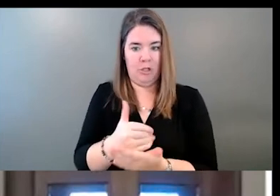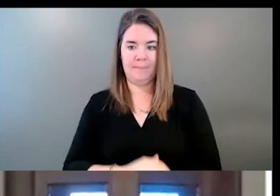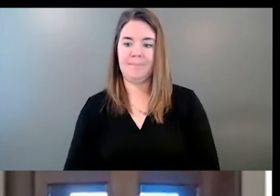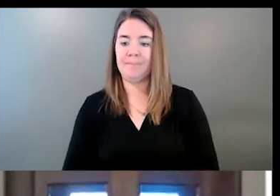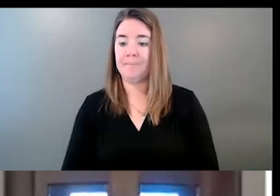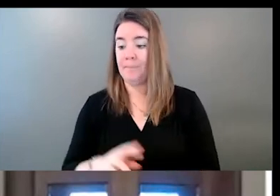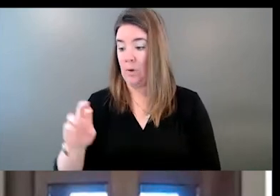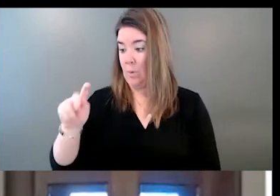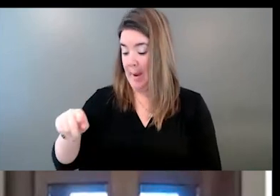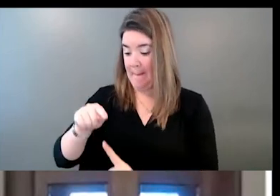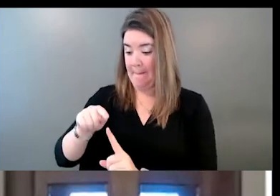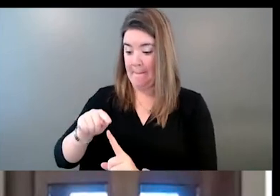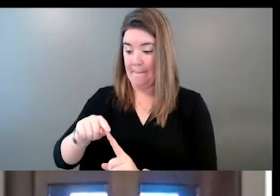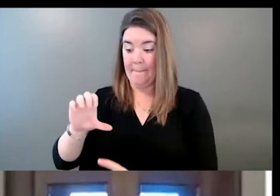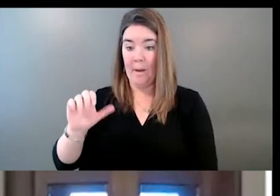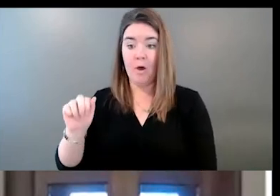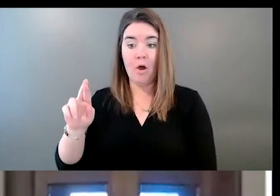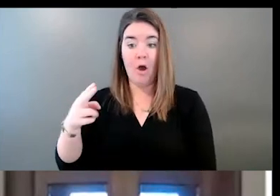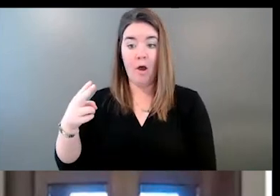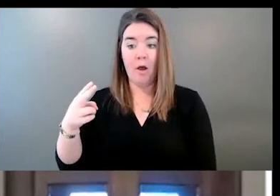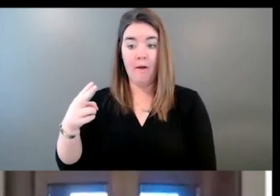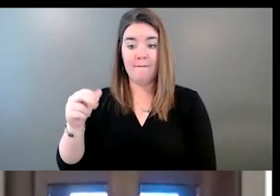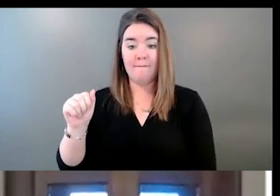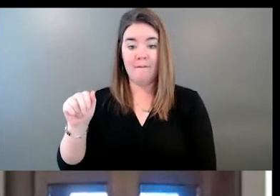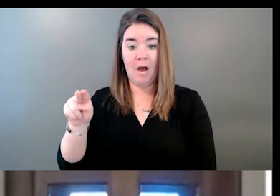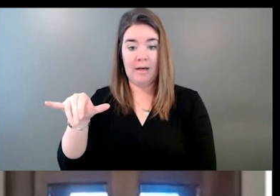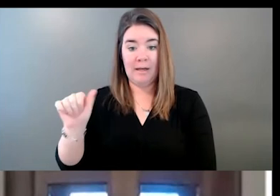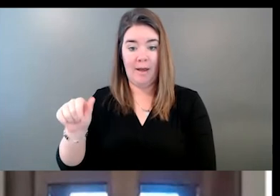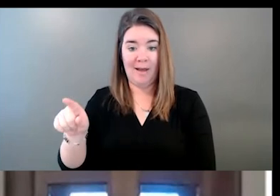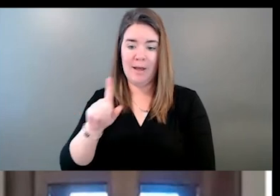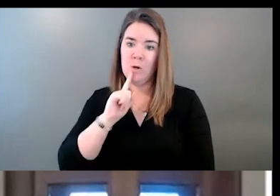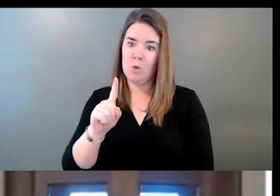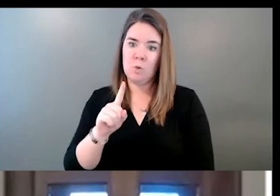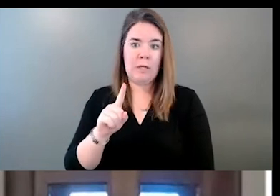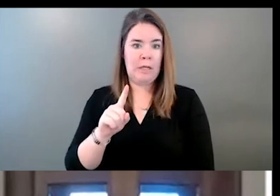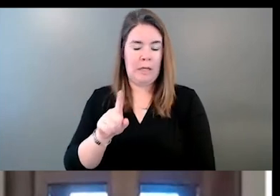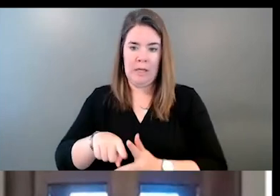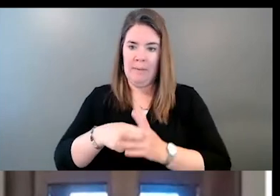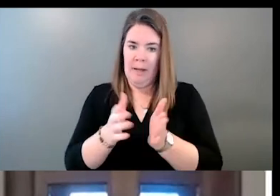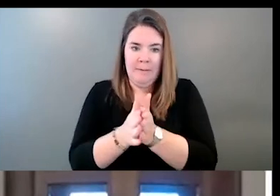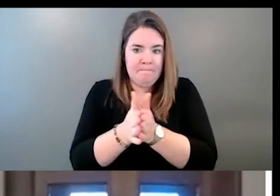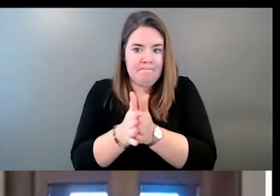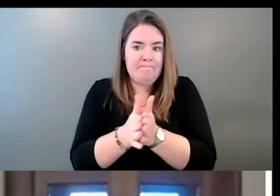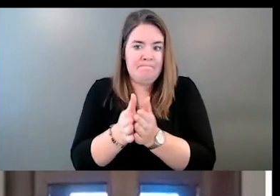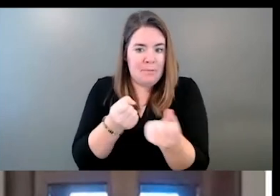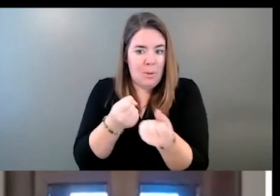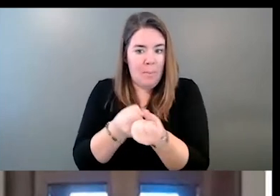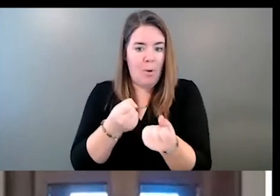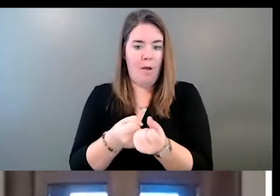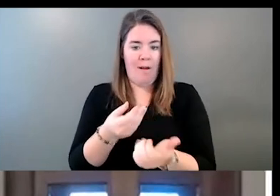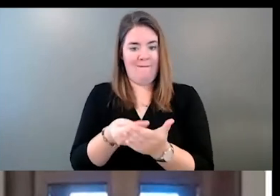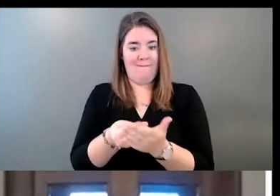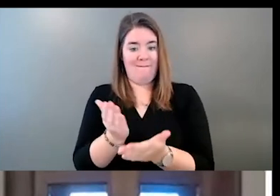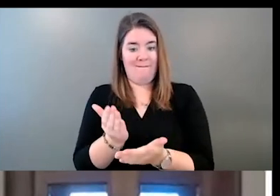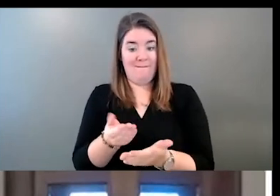Representative Carfagna, he was an early and eager supporter of funding for our